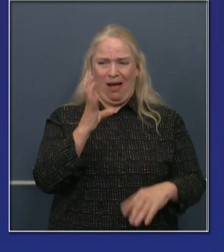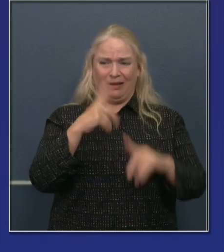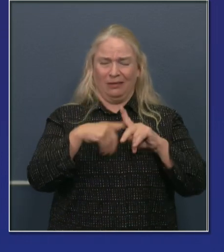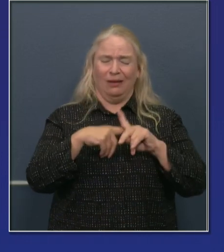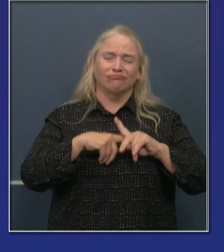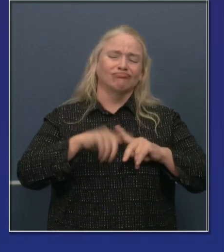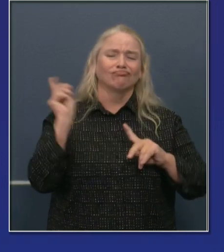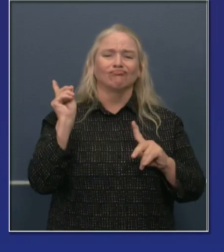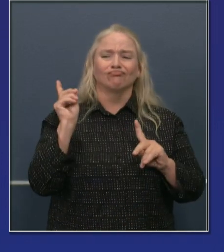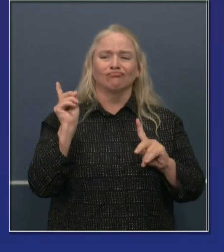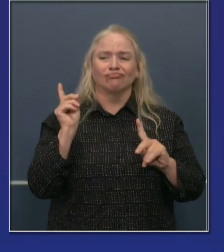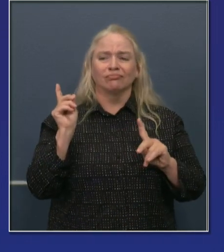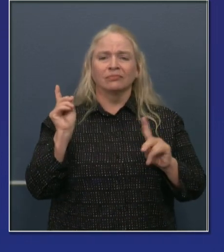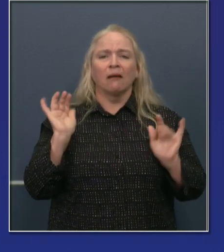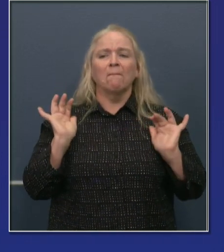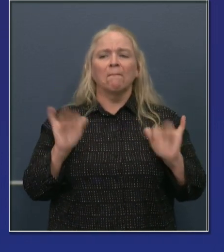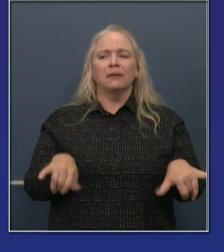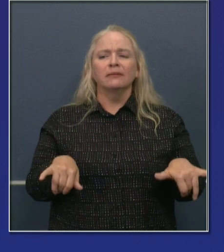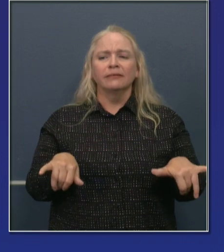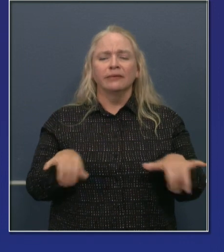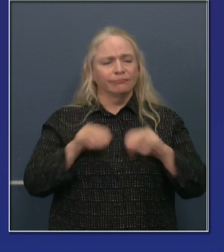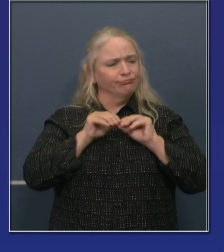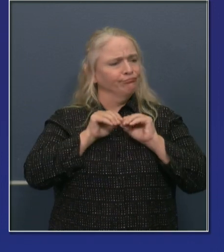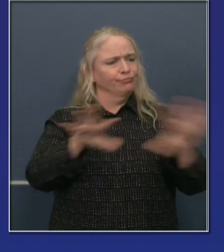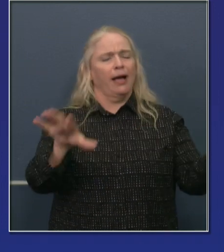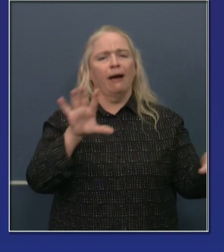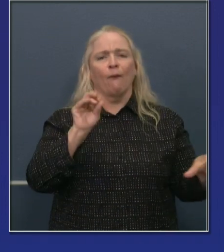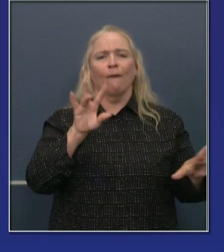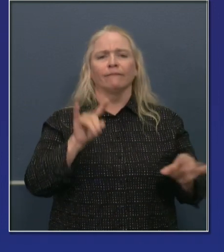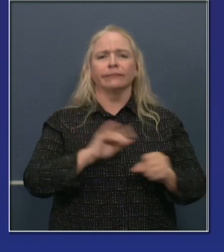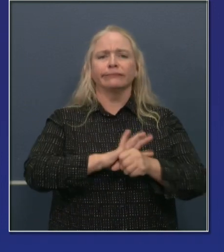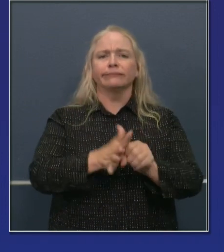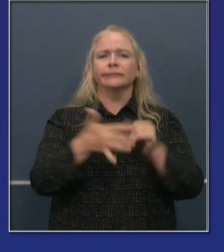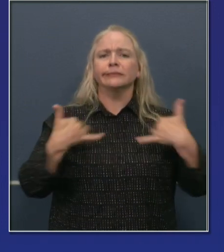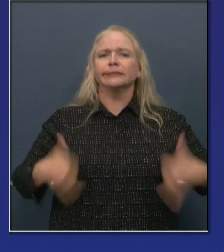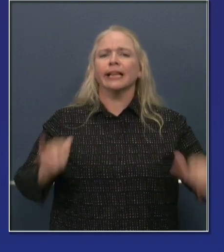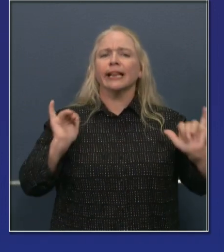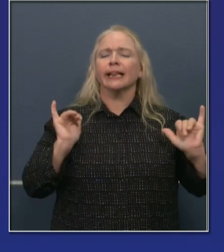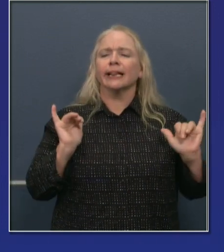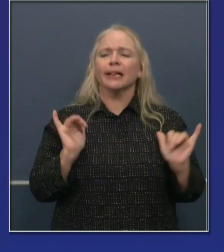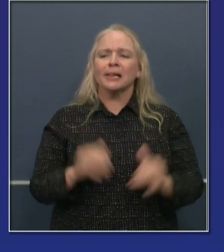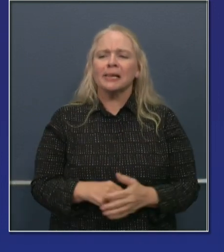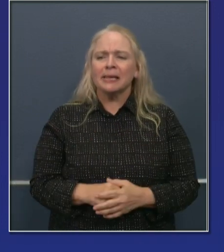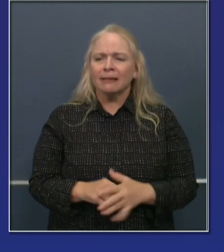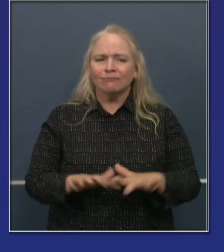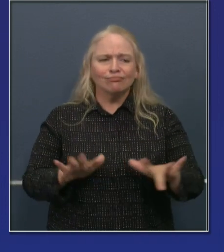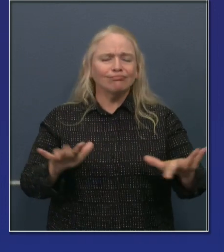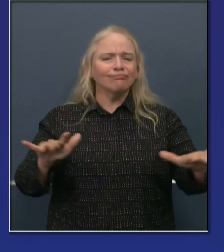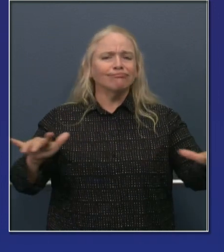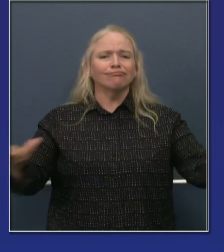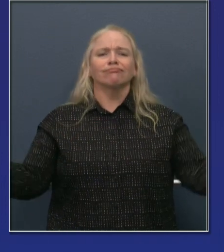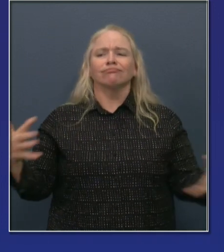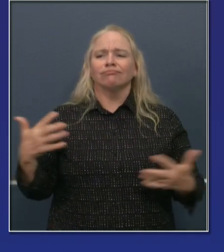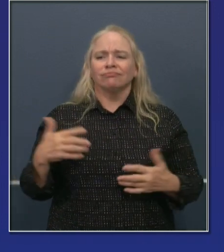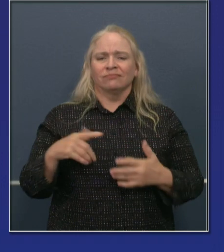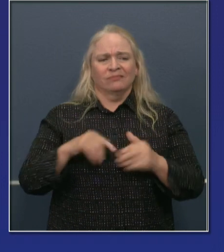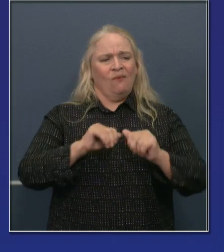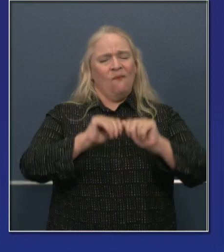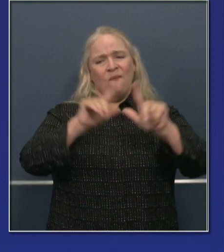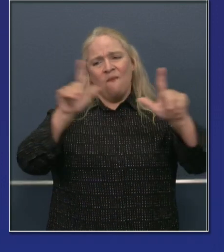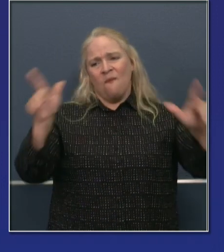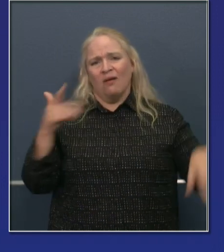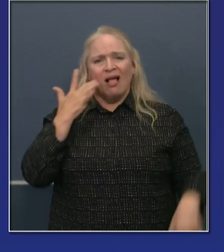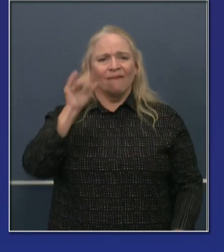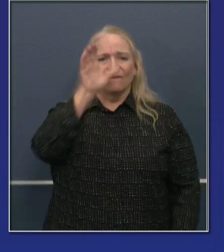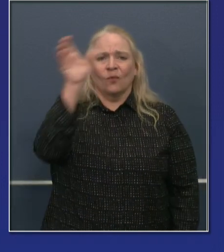of our state, we're still seeing an increase in the positivity rate, the community transmission. We're seeing an increase in the spread of the